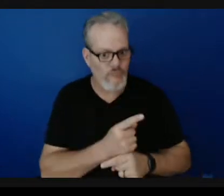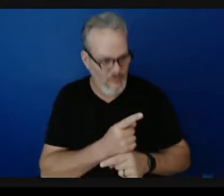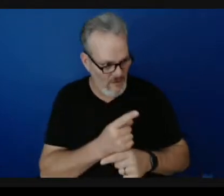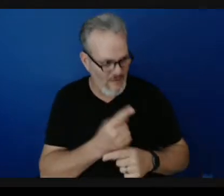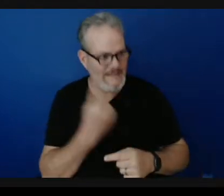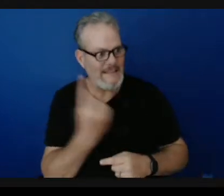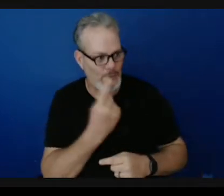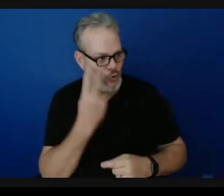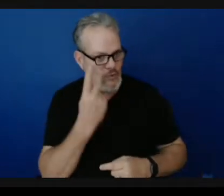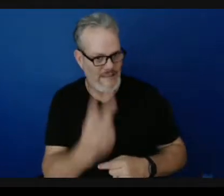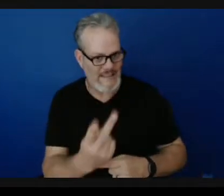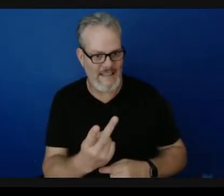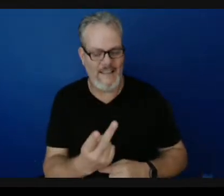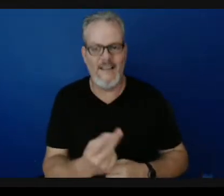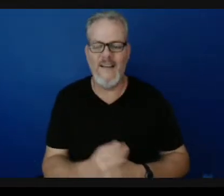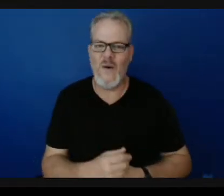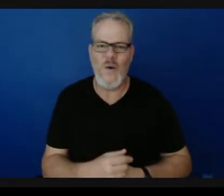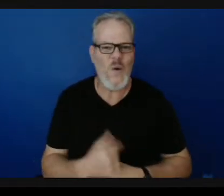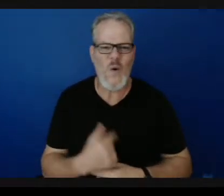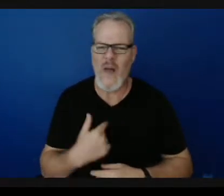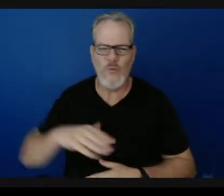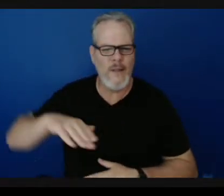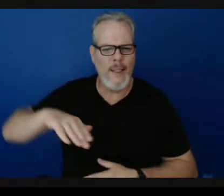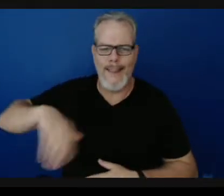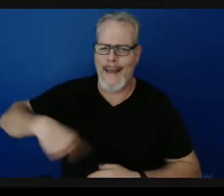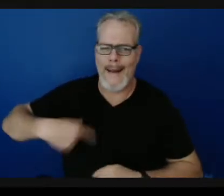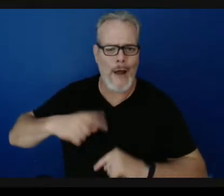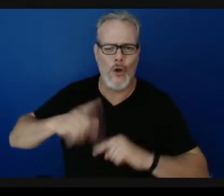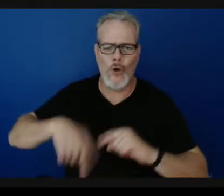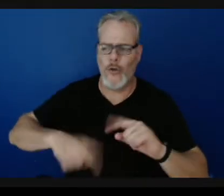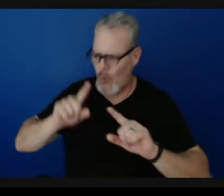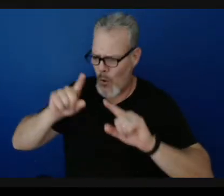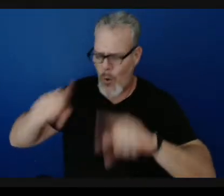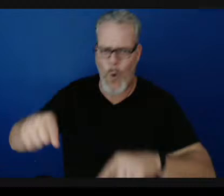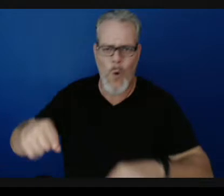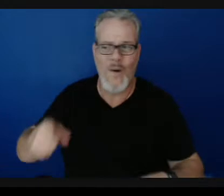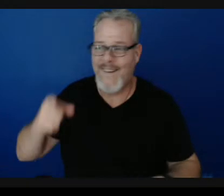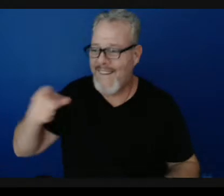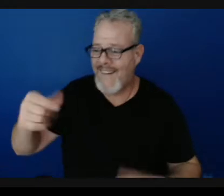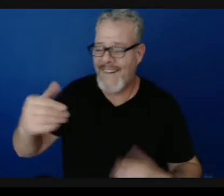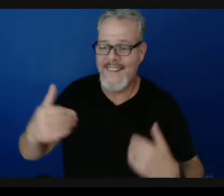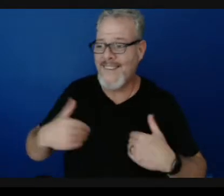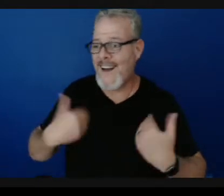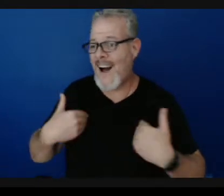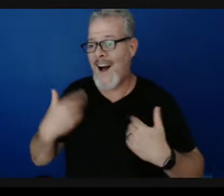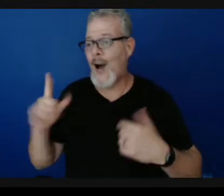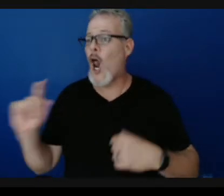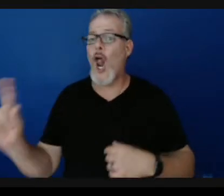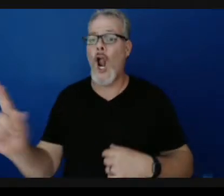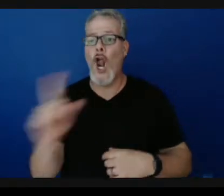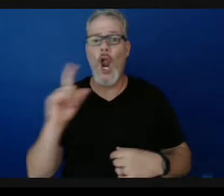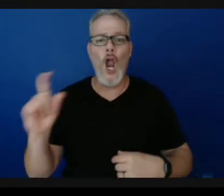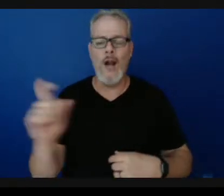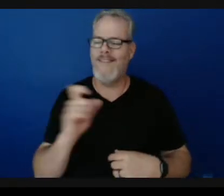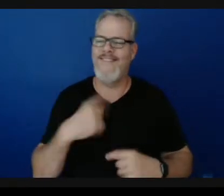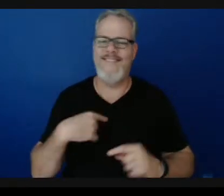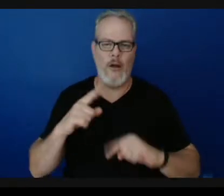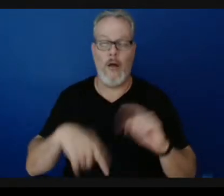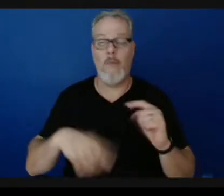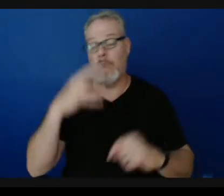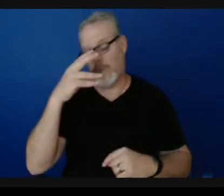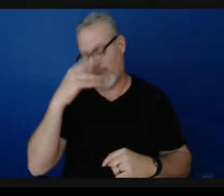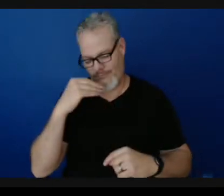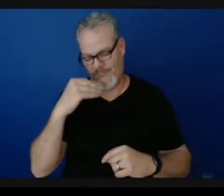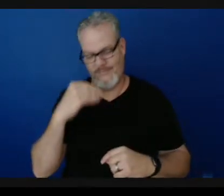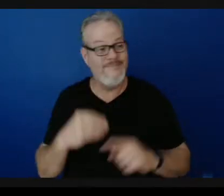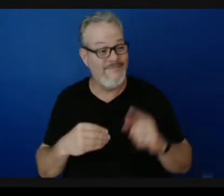out of my travel stupor, it was too late for me. But yeah, I'm glad that POTUS got to see at least some of Pele's end game